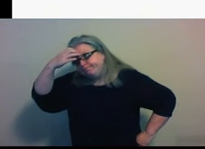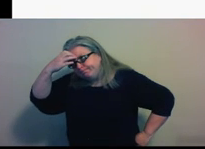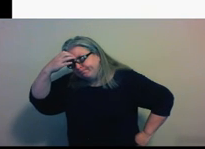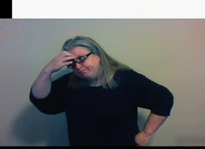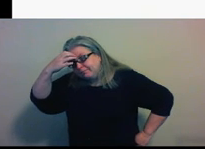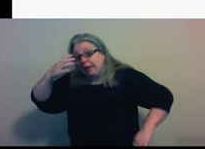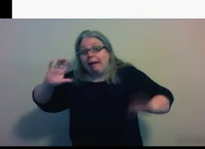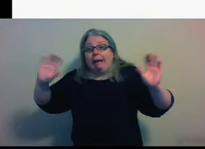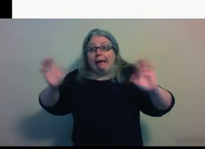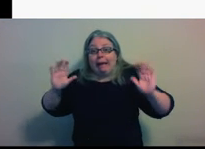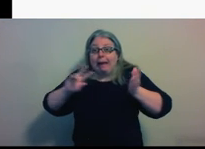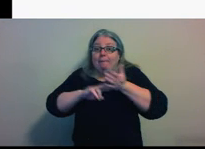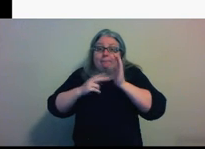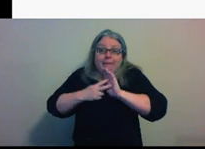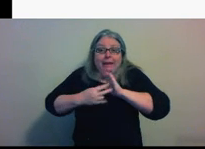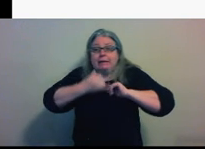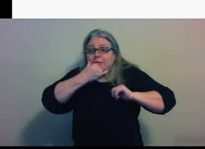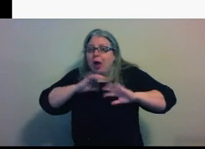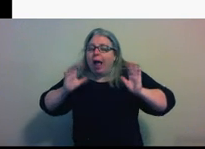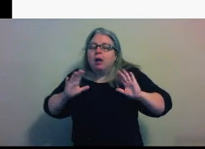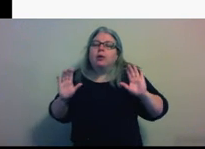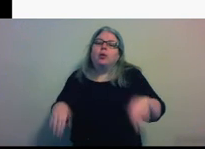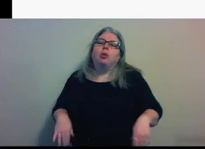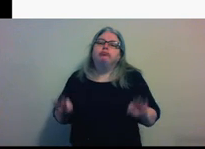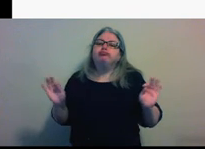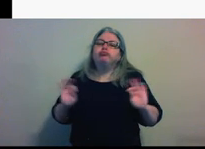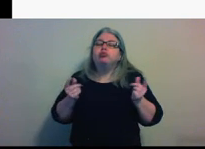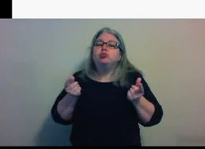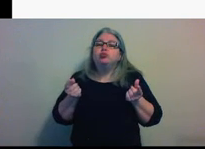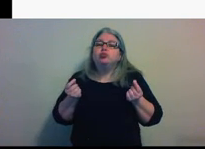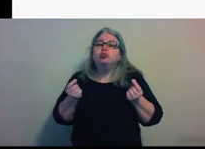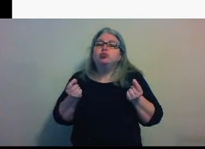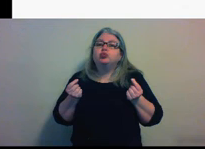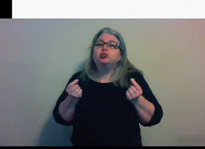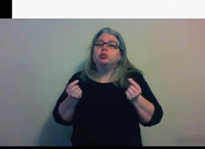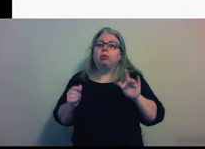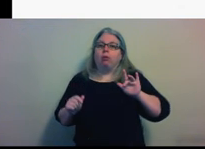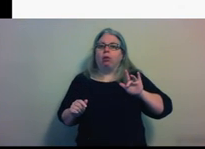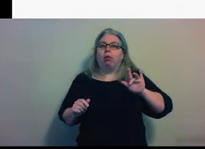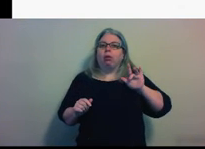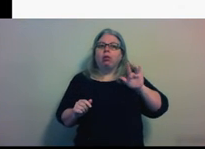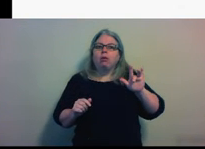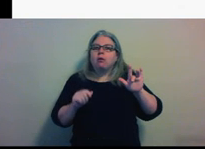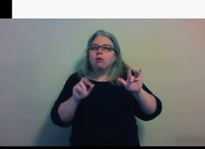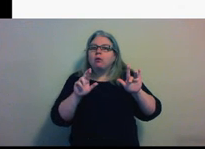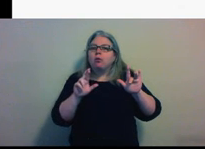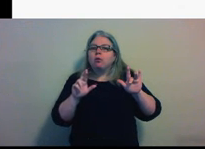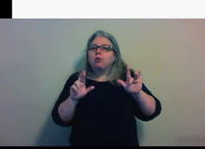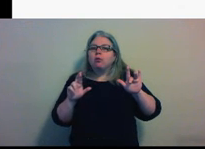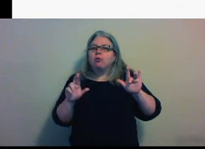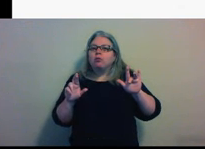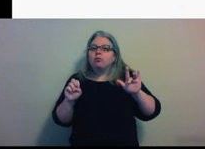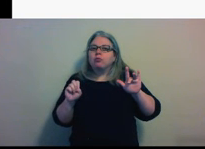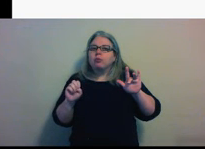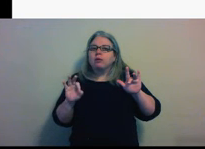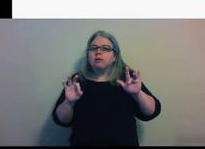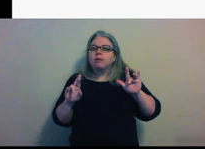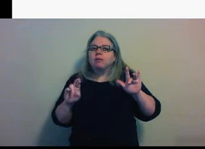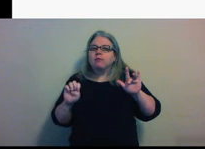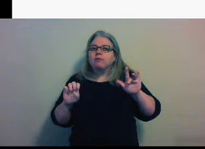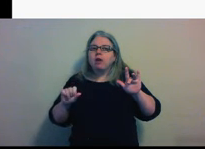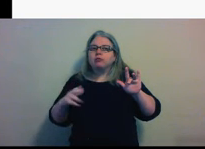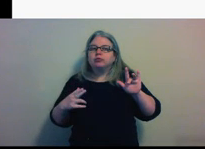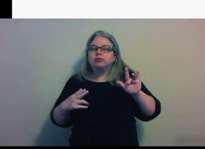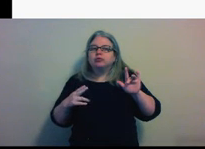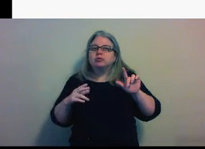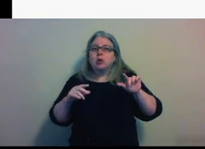I don't want you guys to freak out about it. It's not a big deal. All you have to do is click your refresh button for your browser and